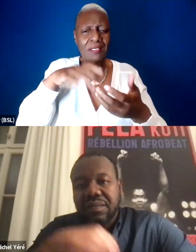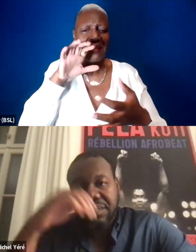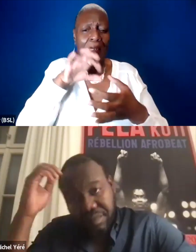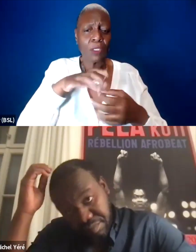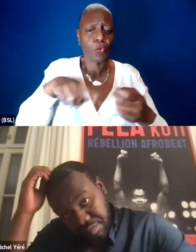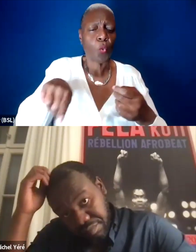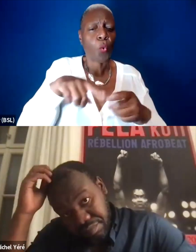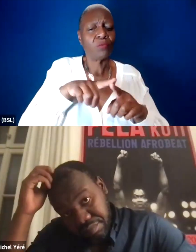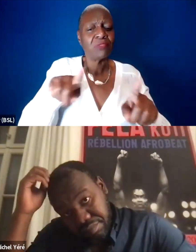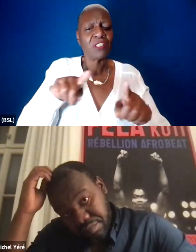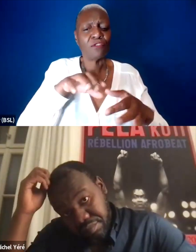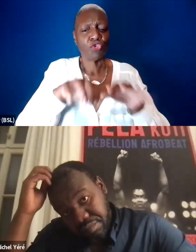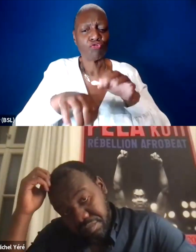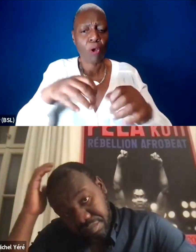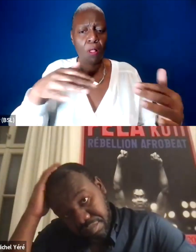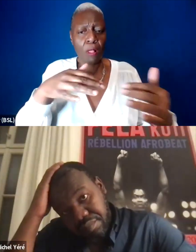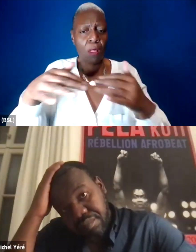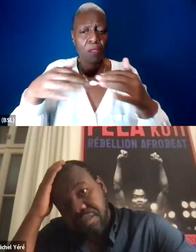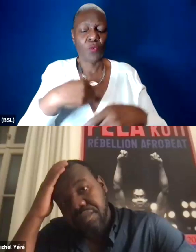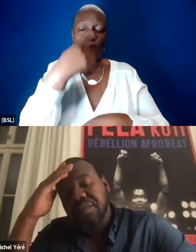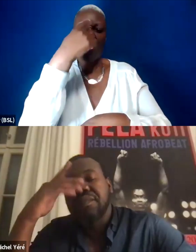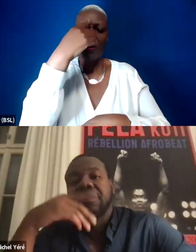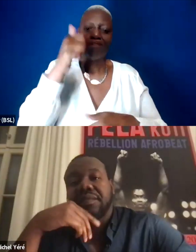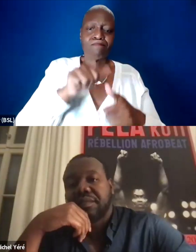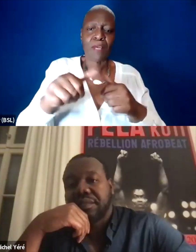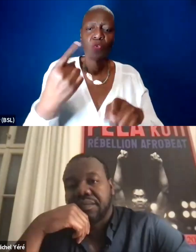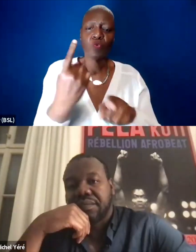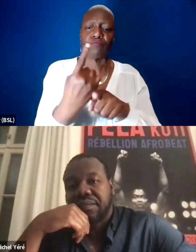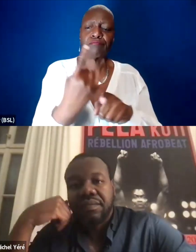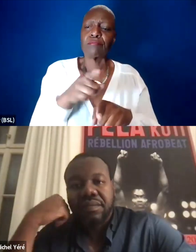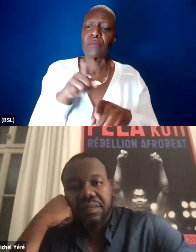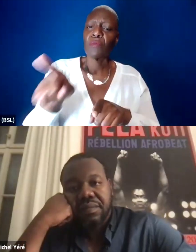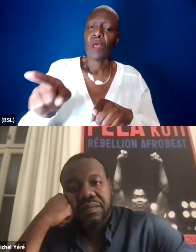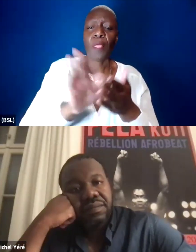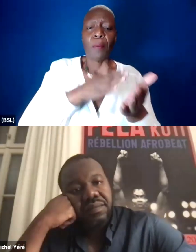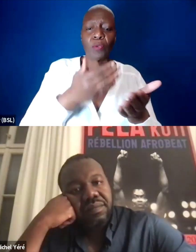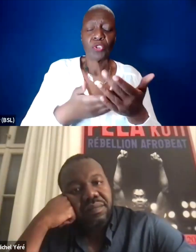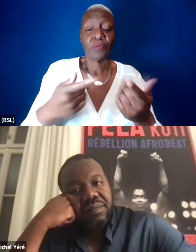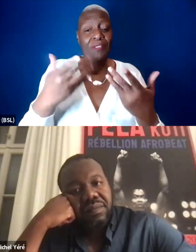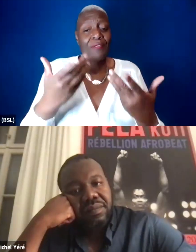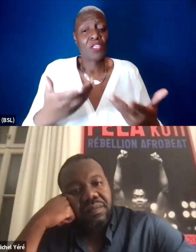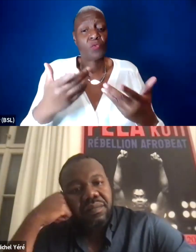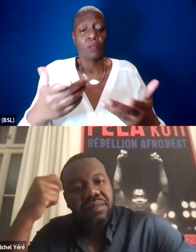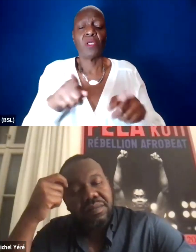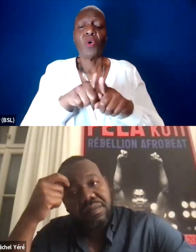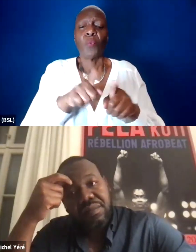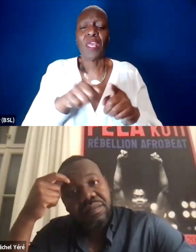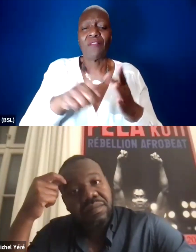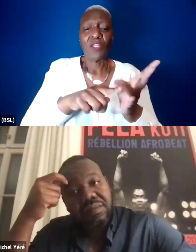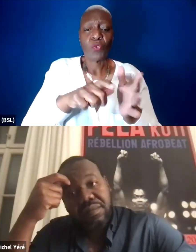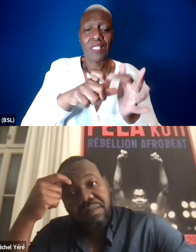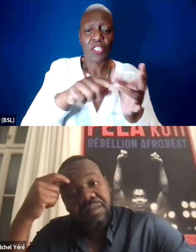struggles. So I thought it best to ask the poets. In this issue, we have poems from Indonesia, Nepal,